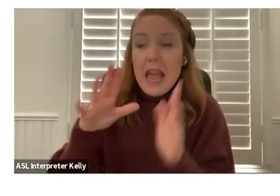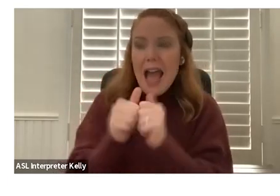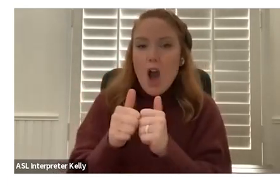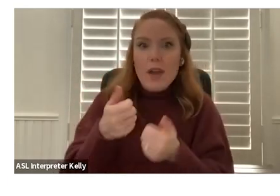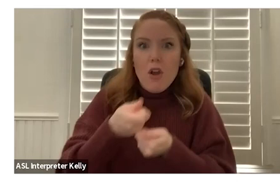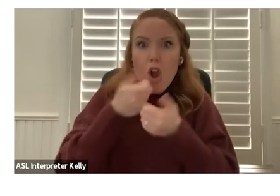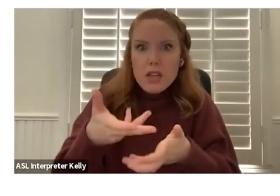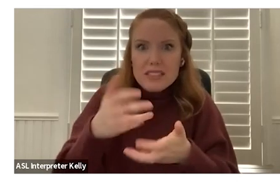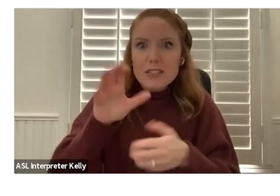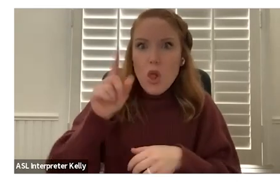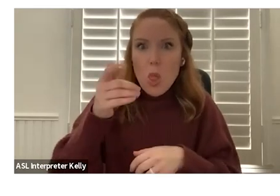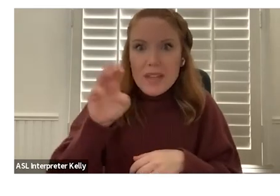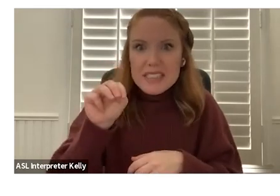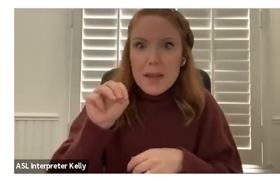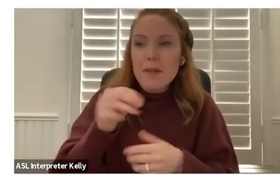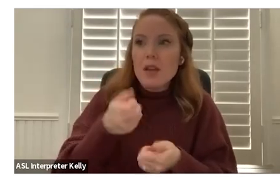Thank you so much.